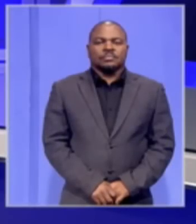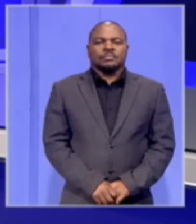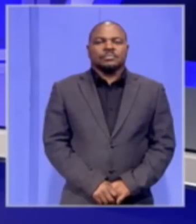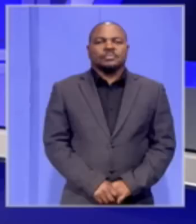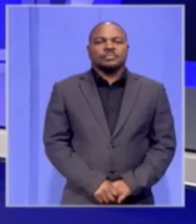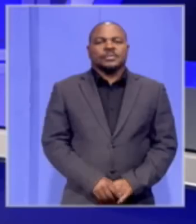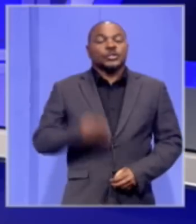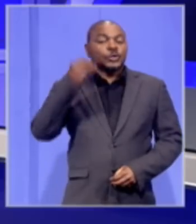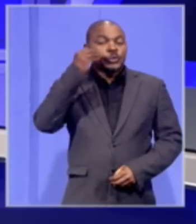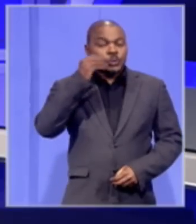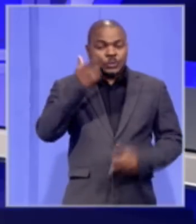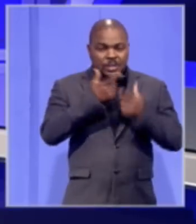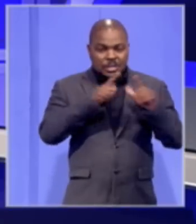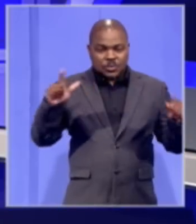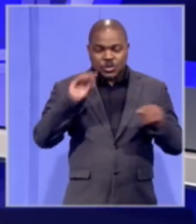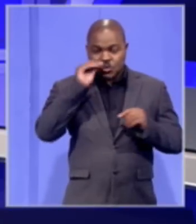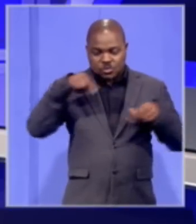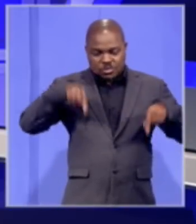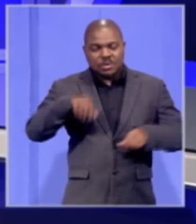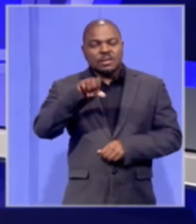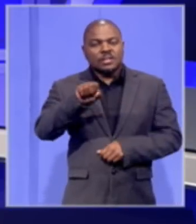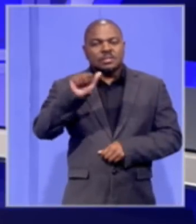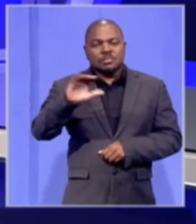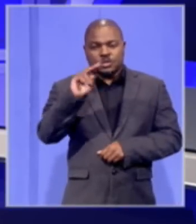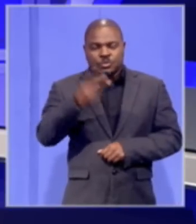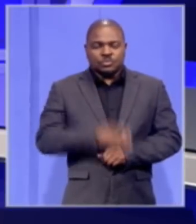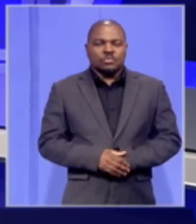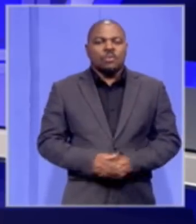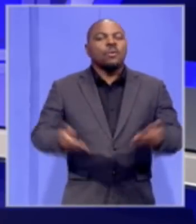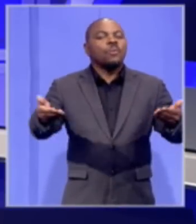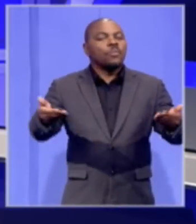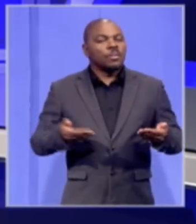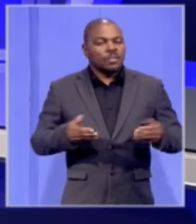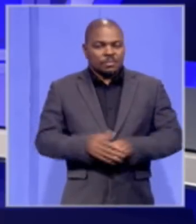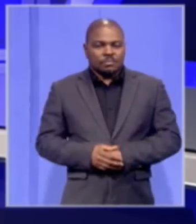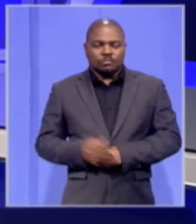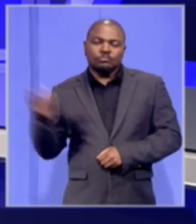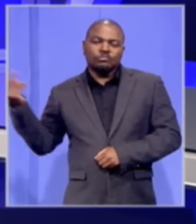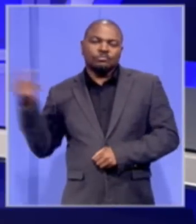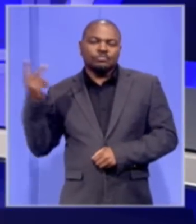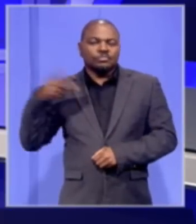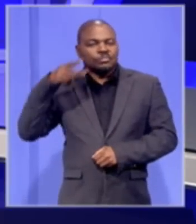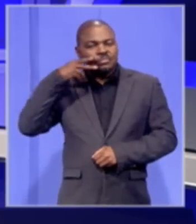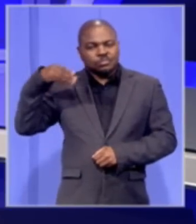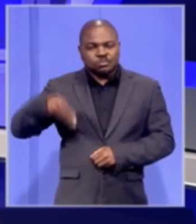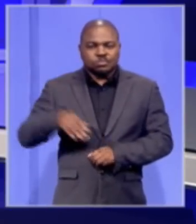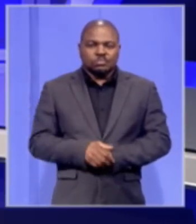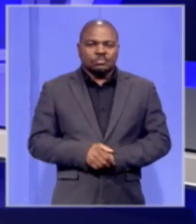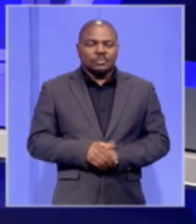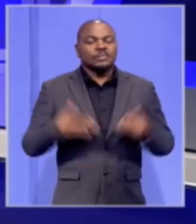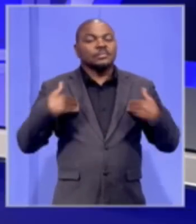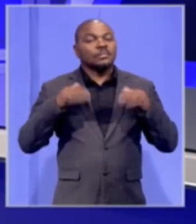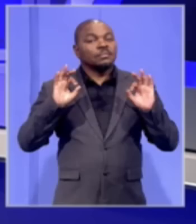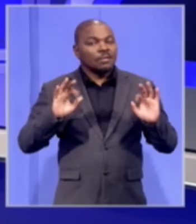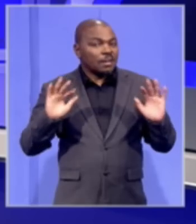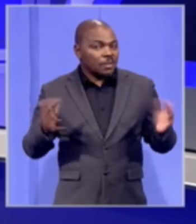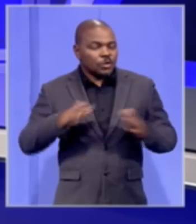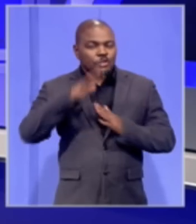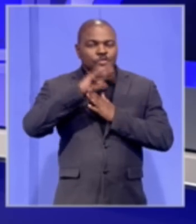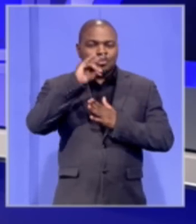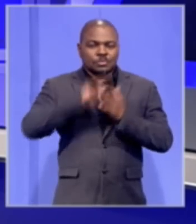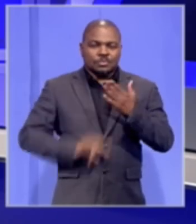Ditaba ka puo ya Sesotho ho SABC 2 muire o amohela ke tsamaya mmoho le Agostine Letlalo ha re dithagole ka o lekola